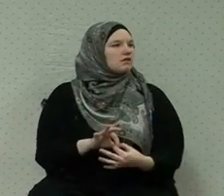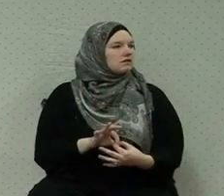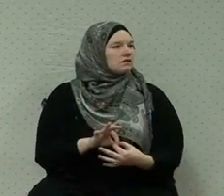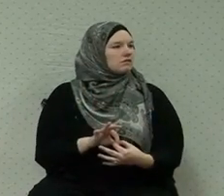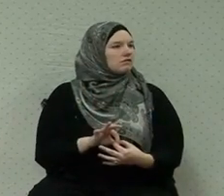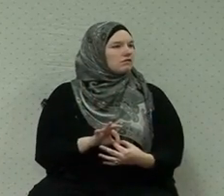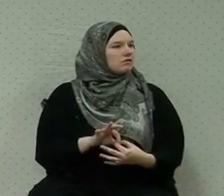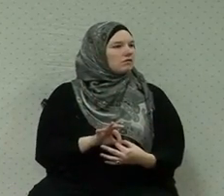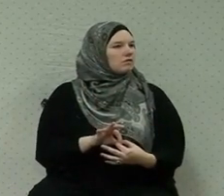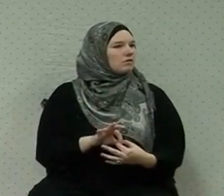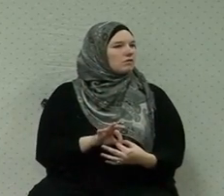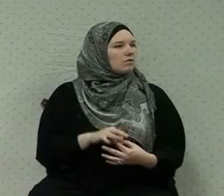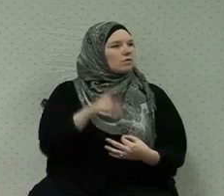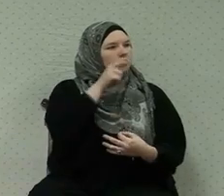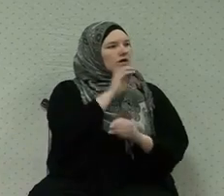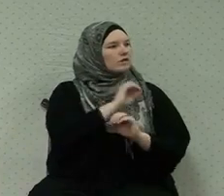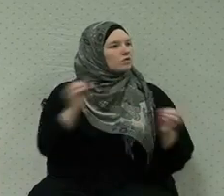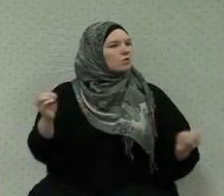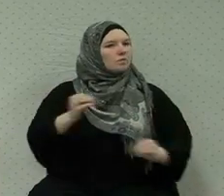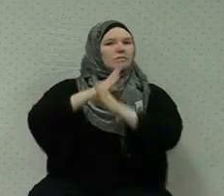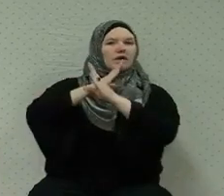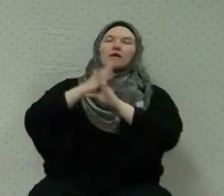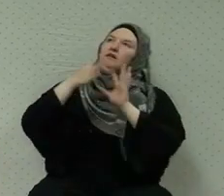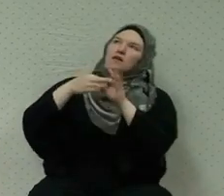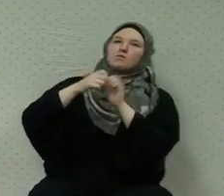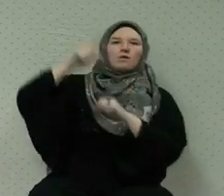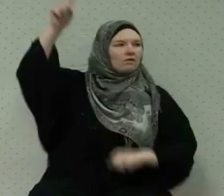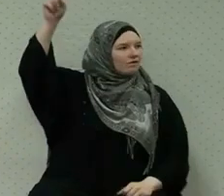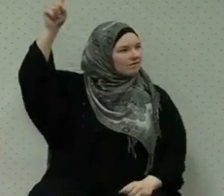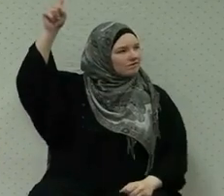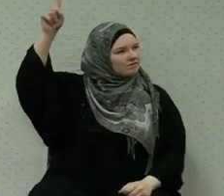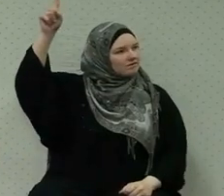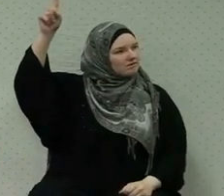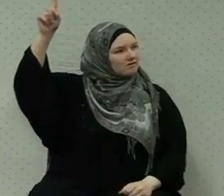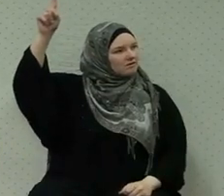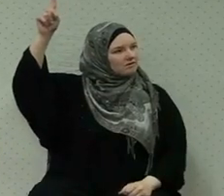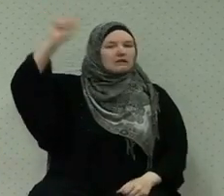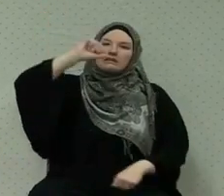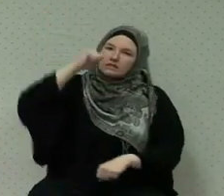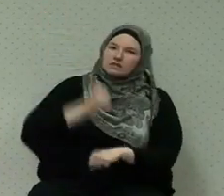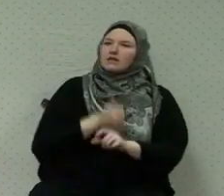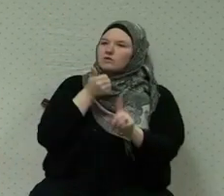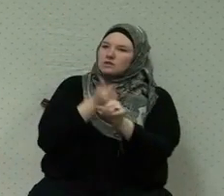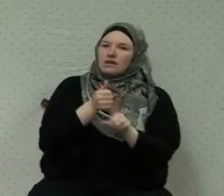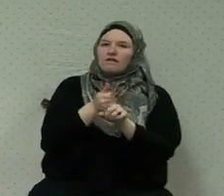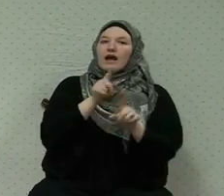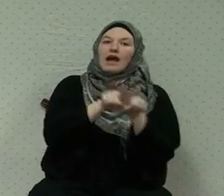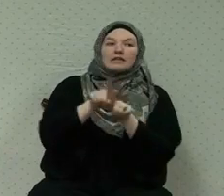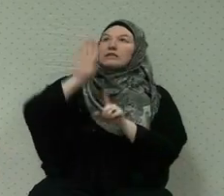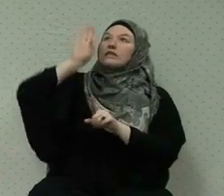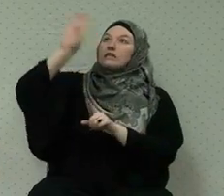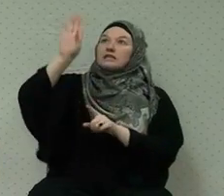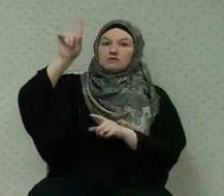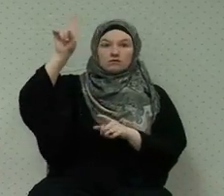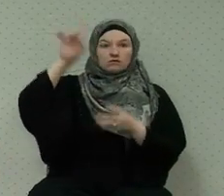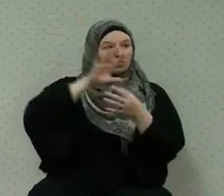has no barriers between you and him. Connect to Allah. Set yourself as his tool, not your